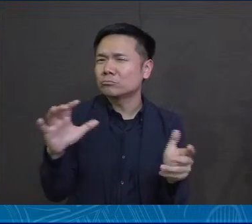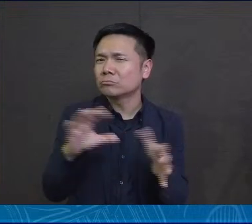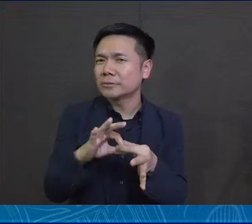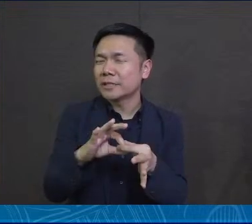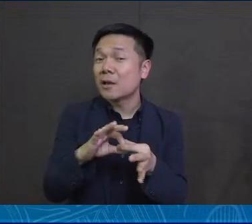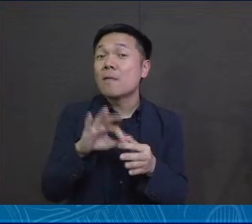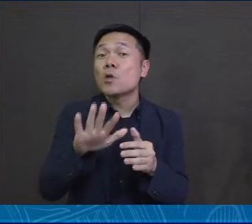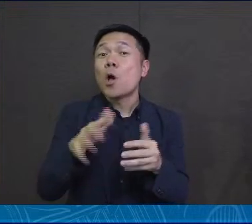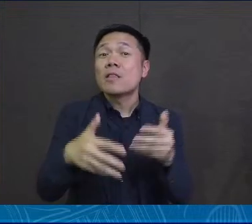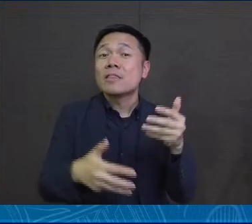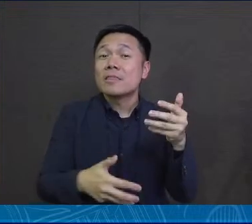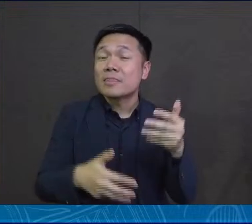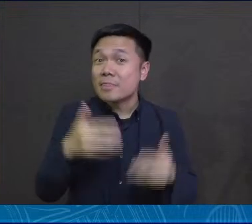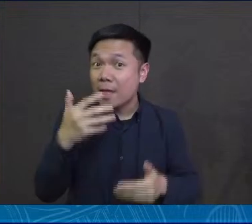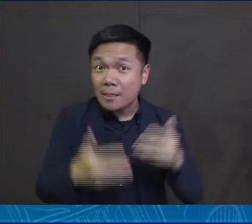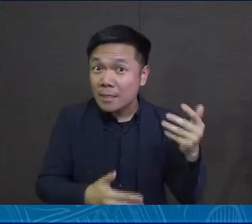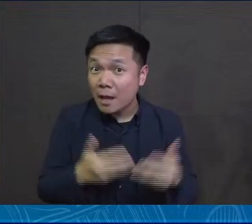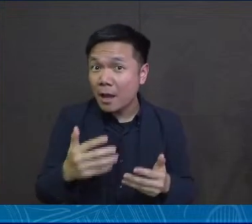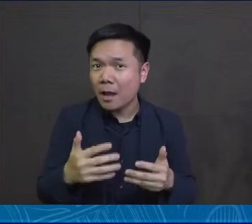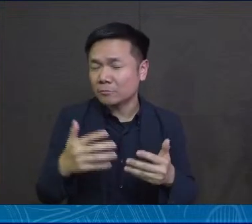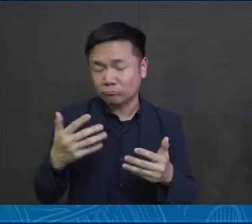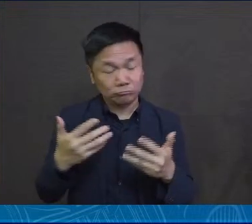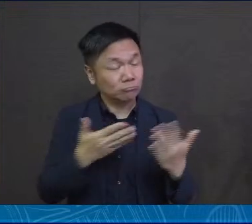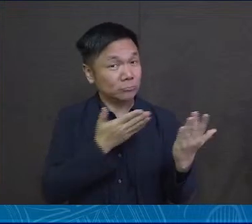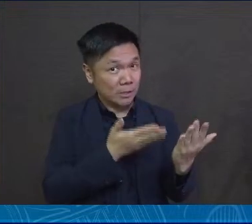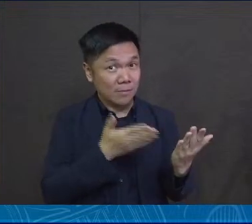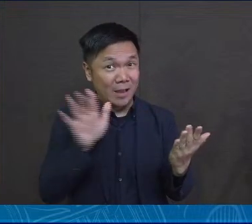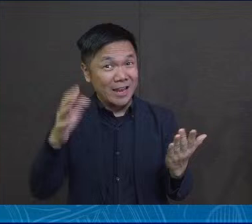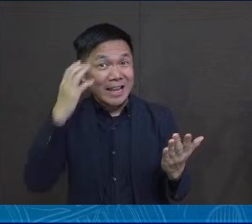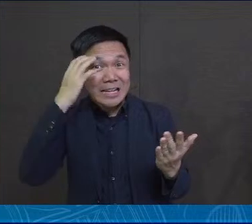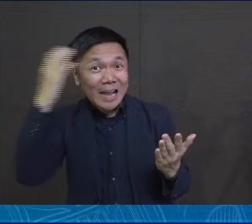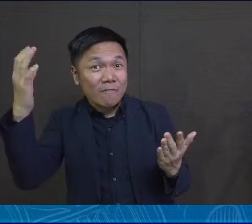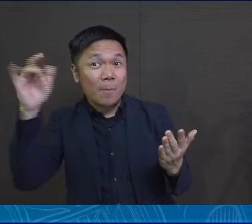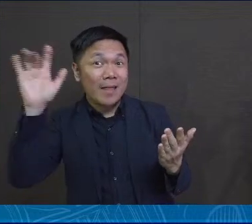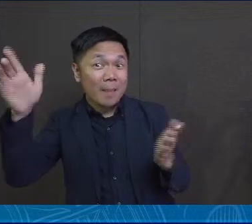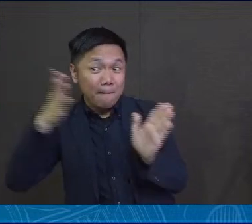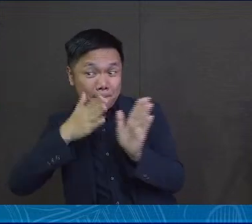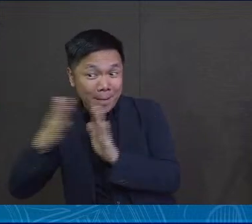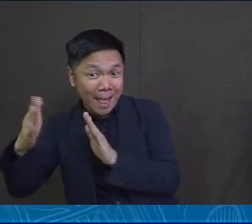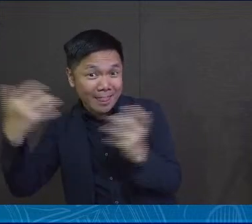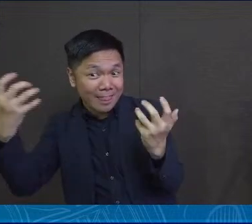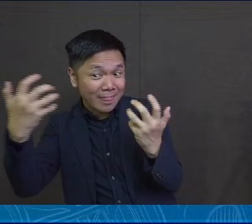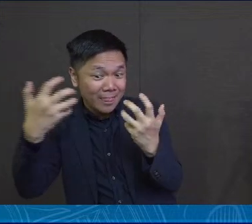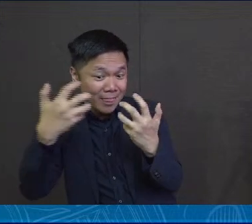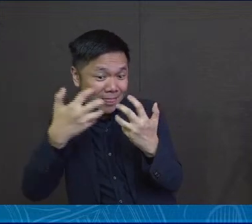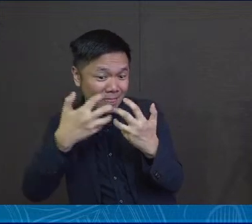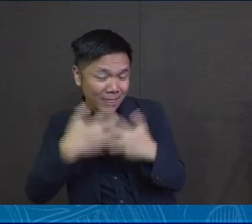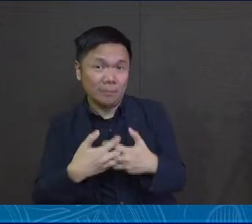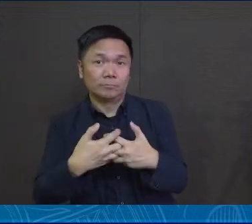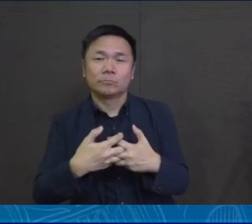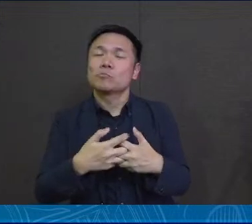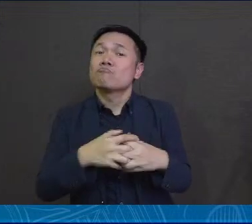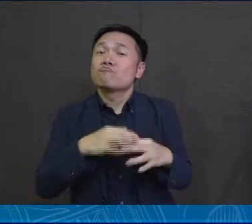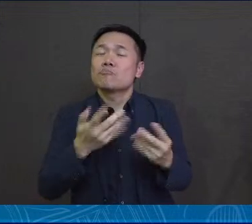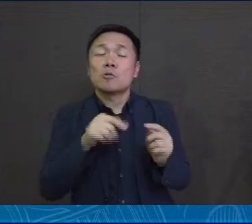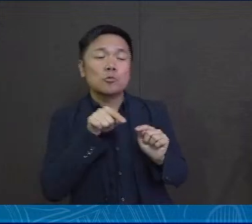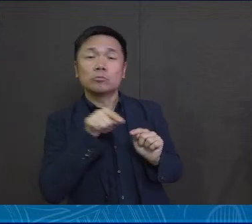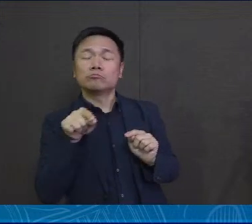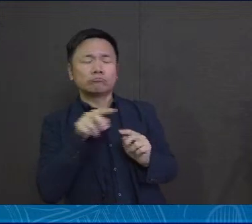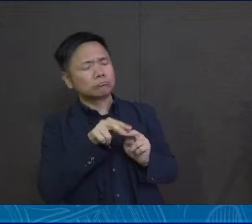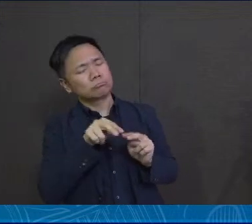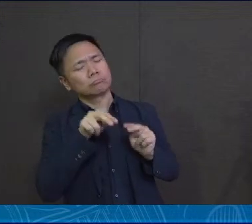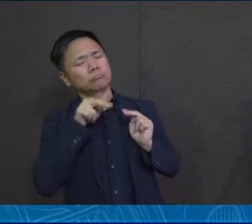integration in shaping national DRR strategies? What challenges have you observed when trying to standardize